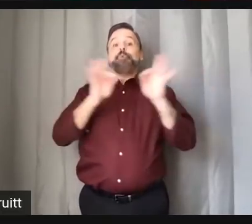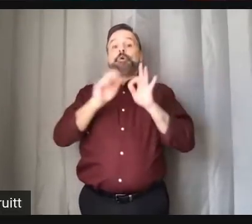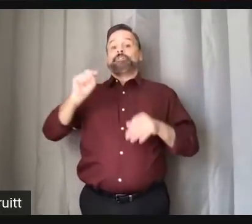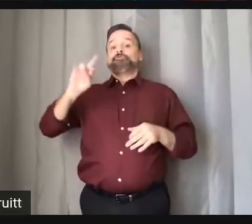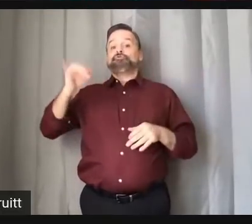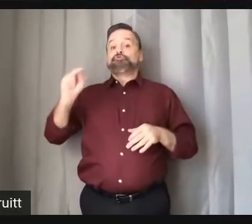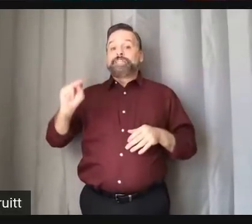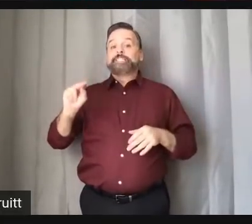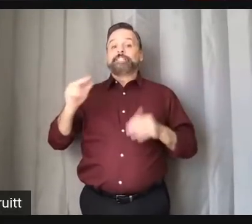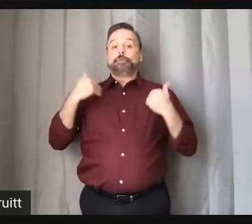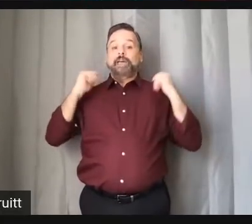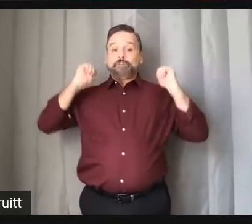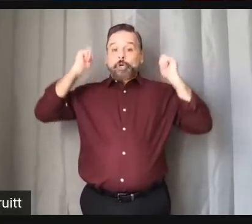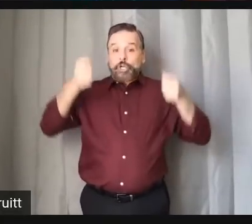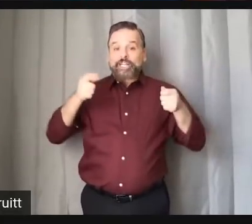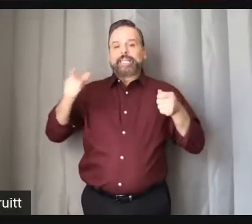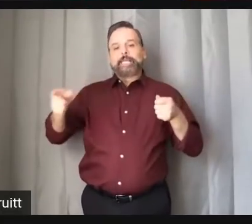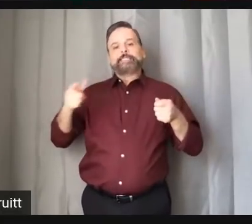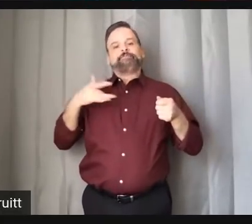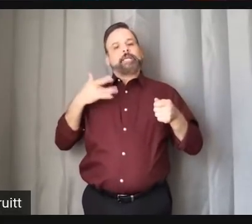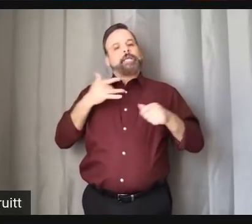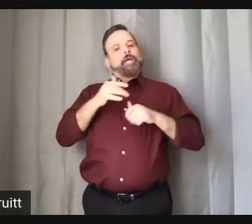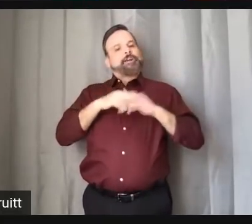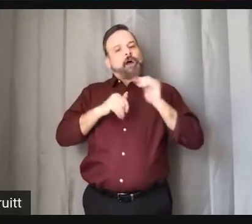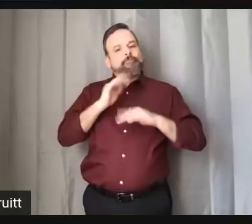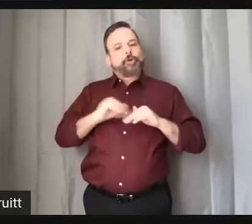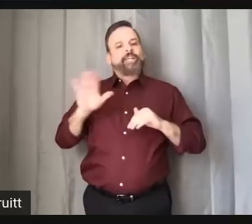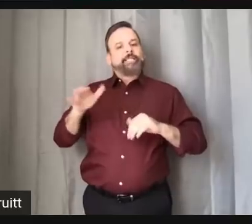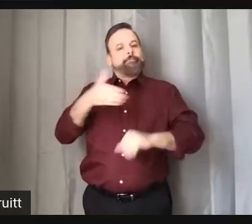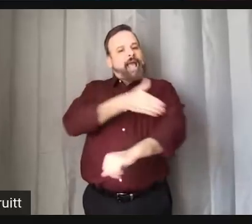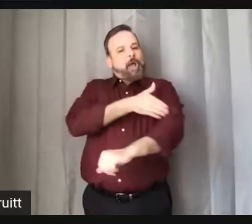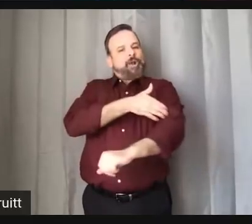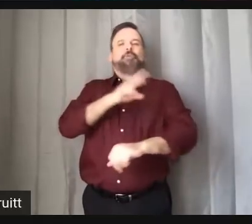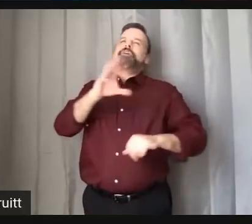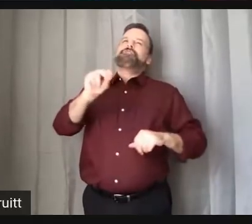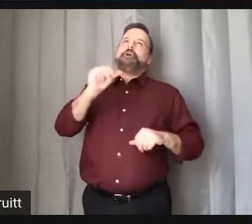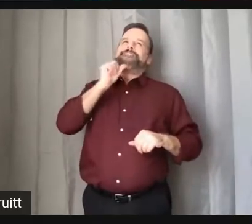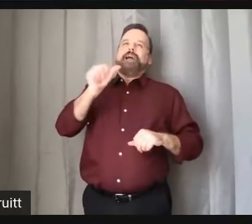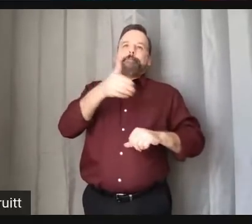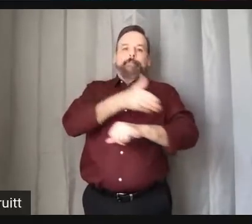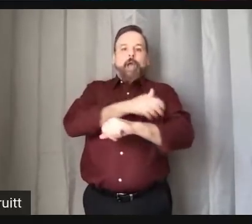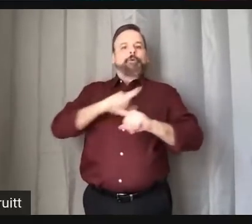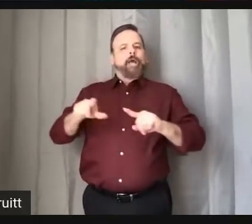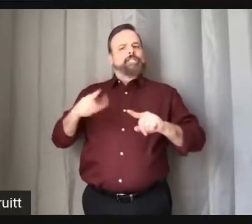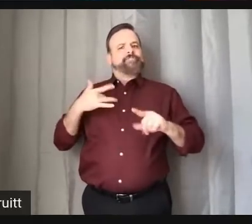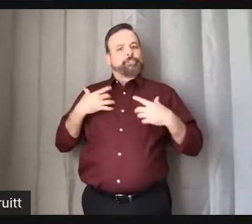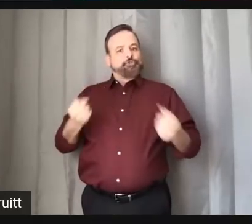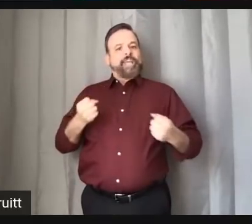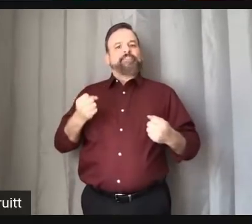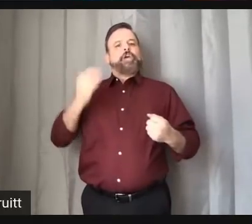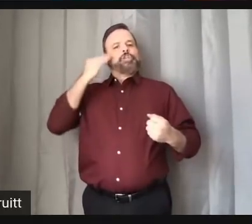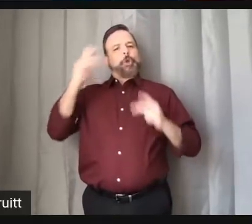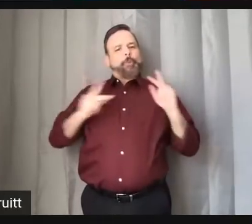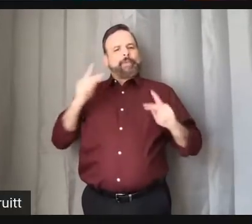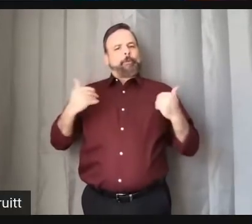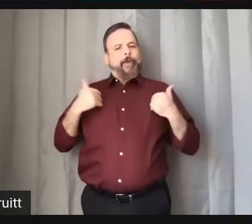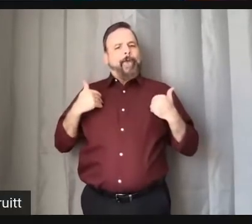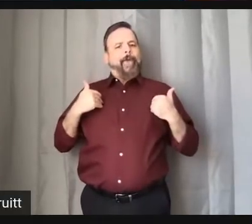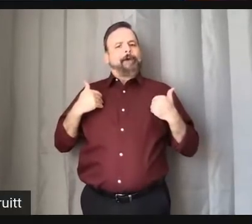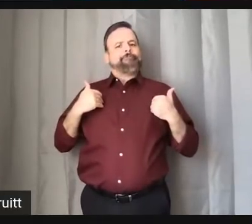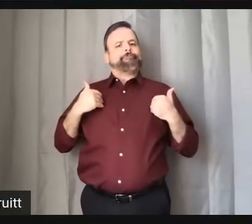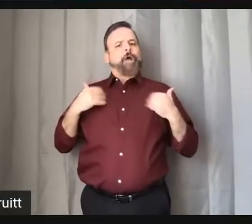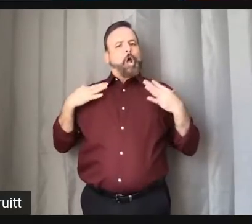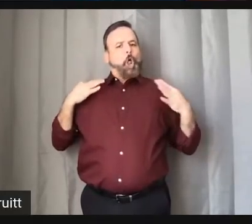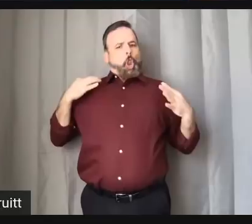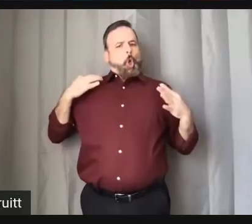of comfort. That was his source of power. Not his source of power, but his strength. Like he, you know, everyone has that comfort you know, piece of clothing